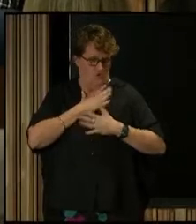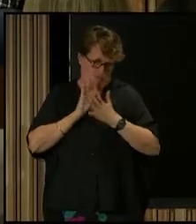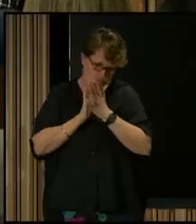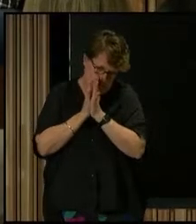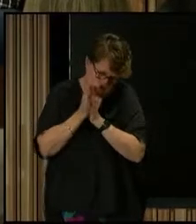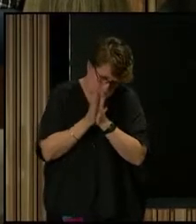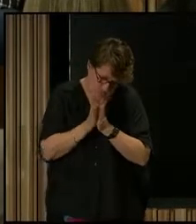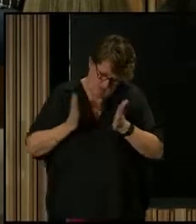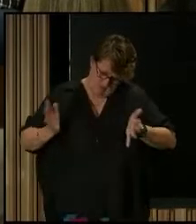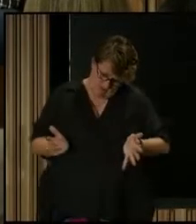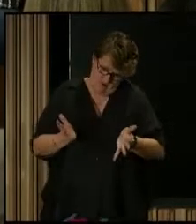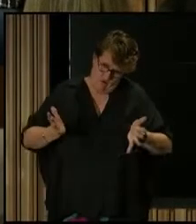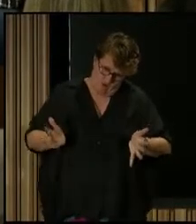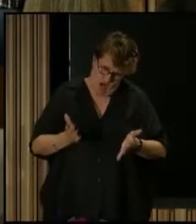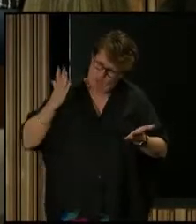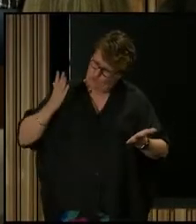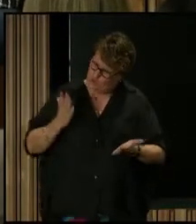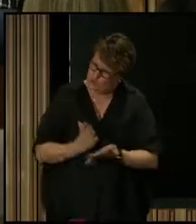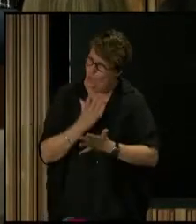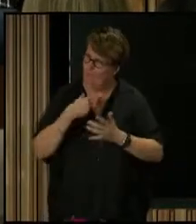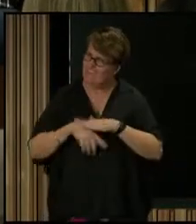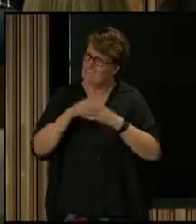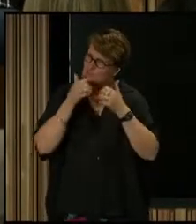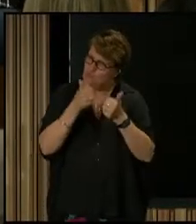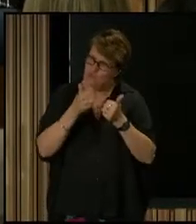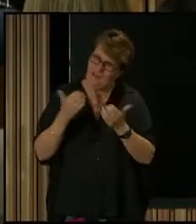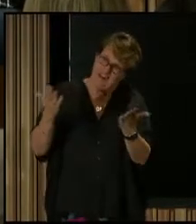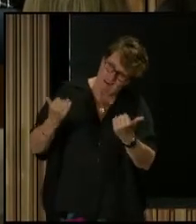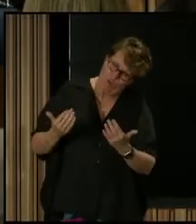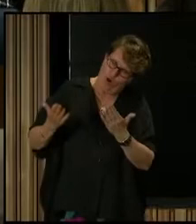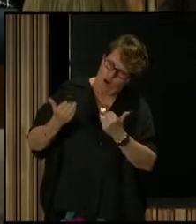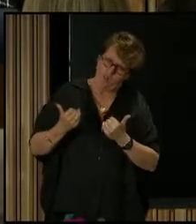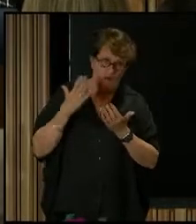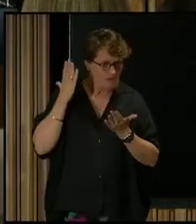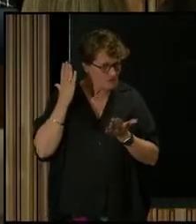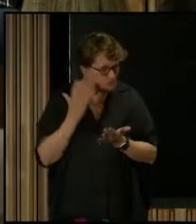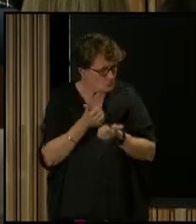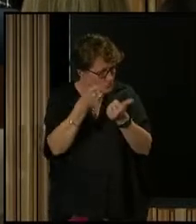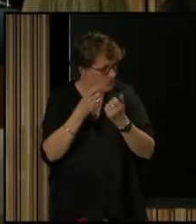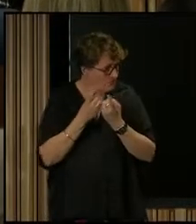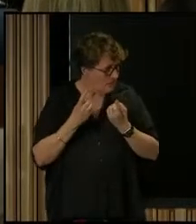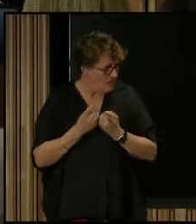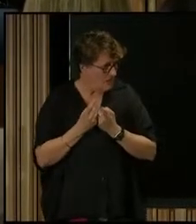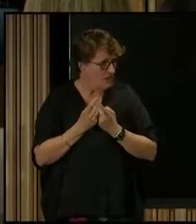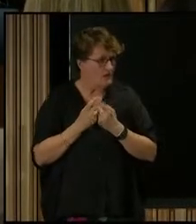to, I am sure that this is good. Trust me, come along on this journey. But definitely, I think for all the